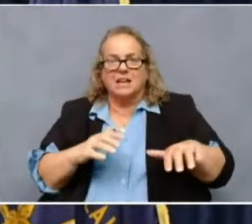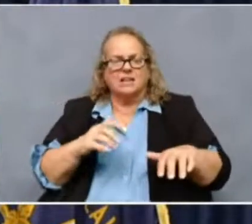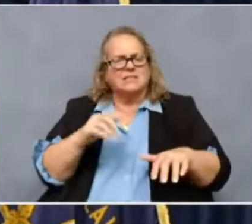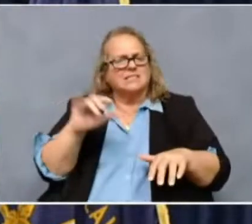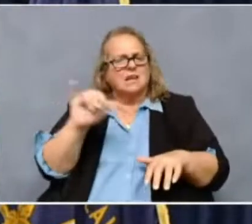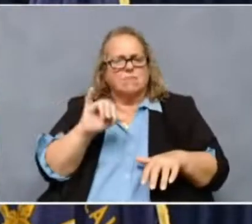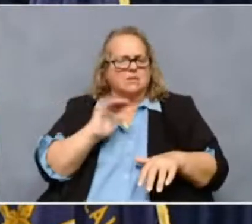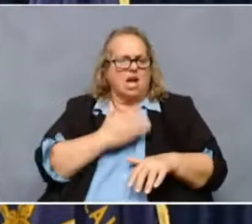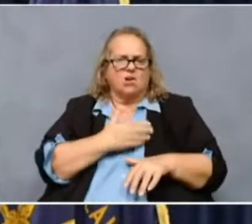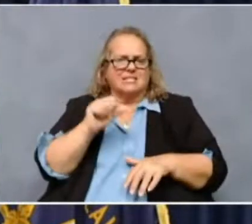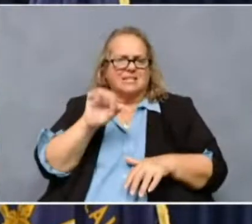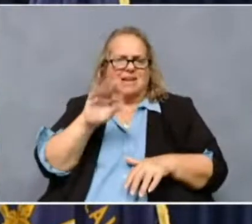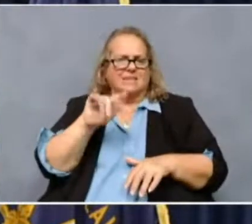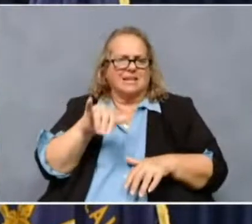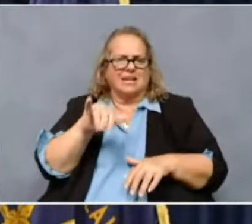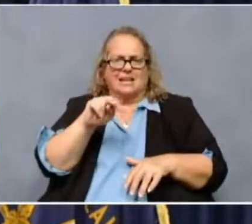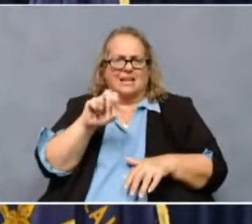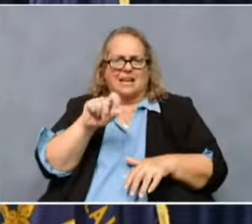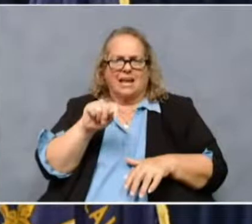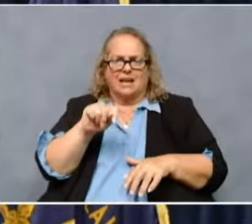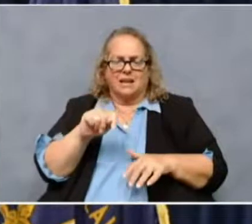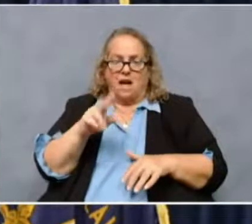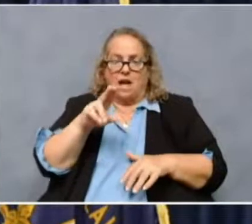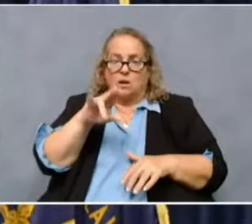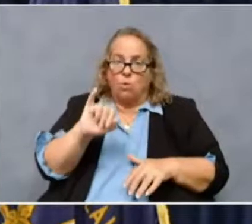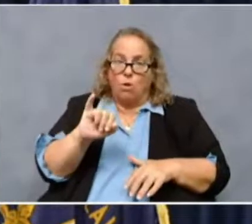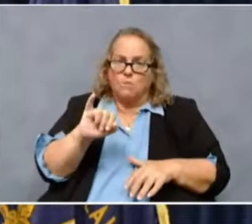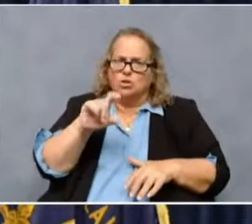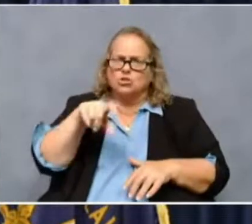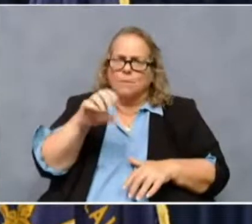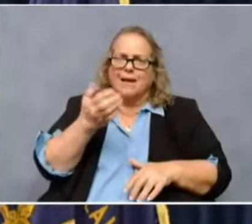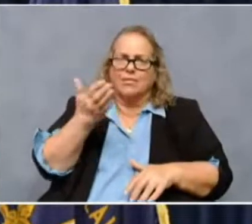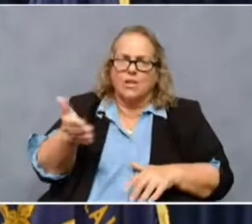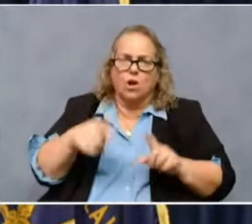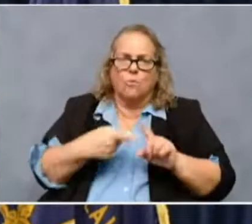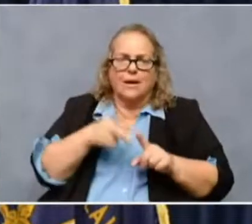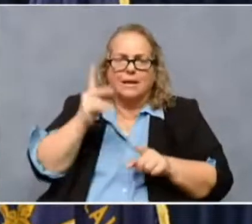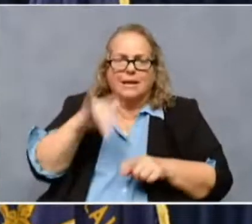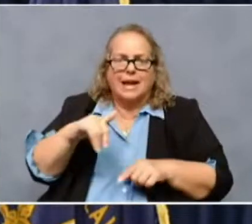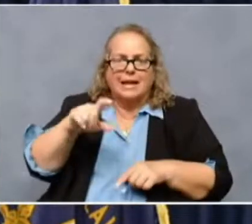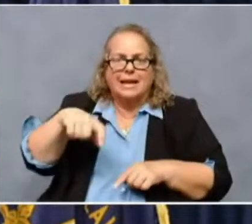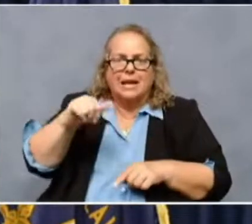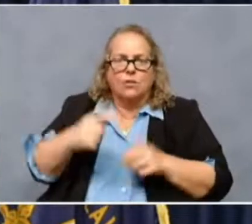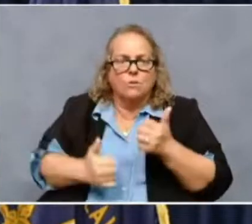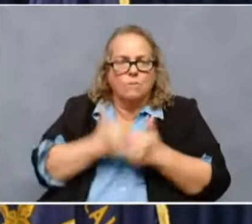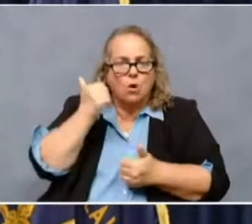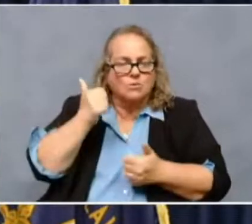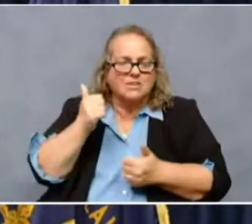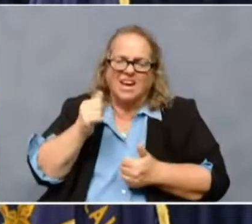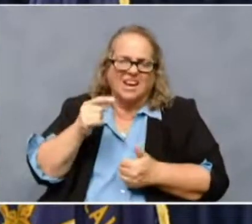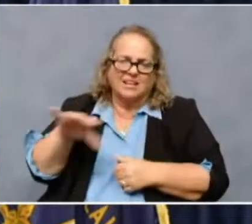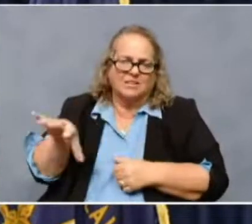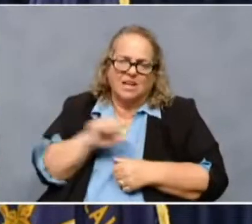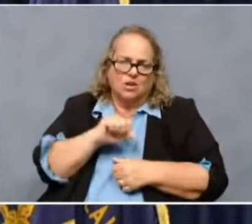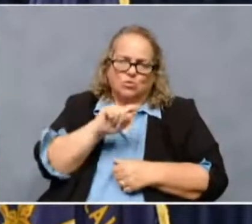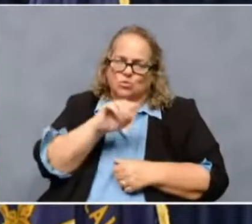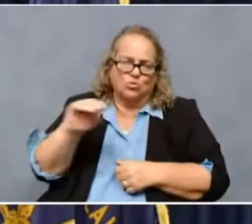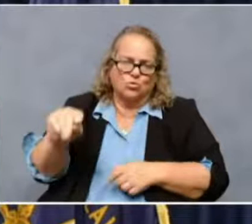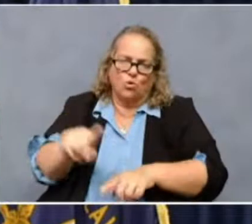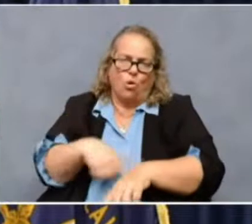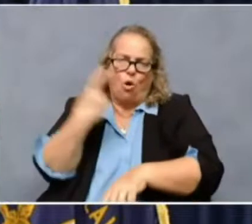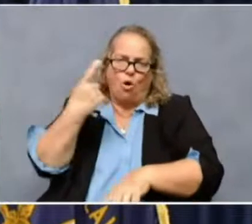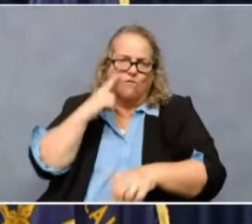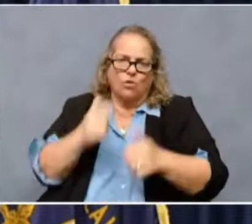supposed to be there when Kentuckians need it the most. And it took far too long for so many Kentuckians that needed it the